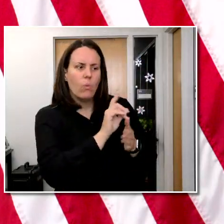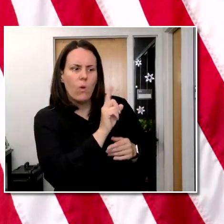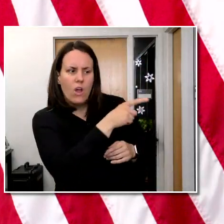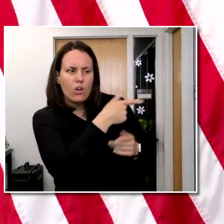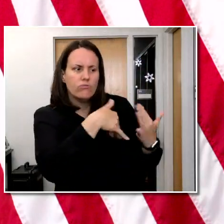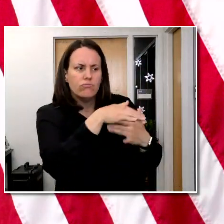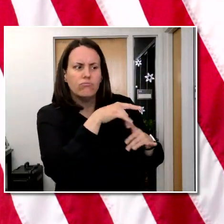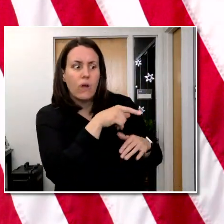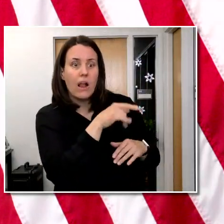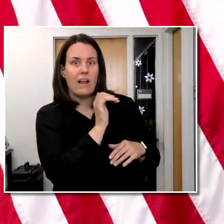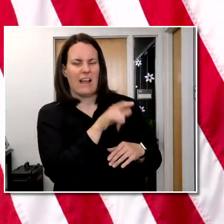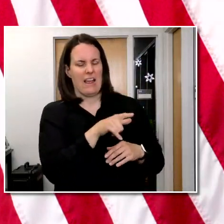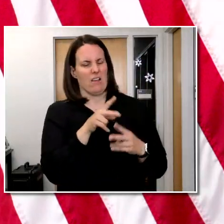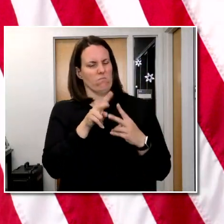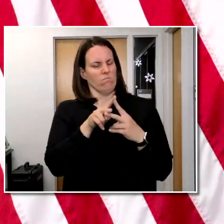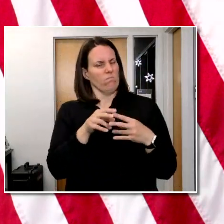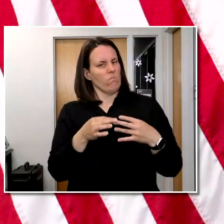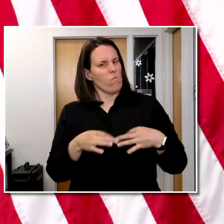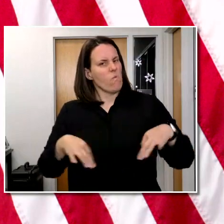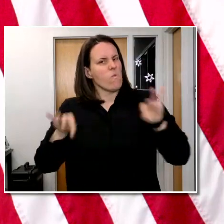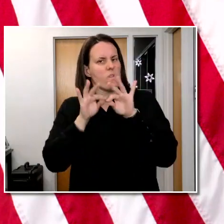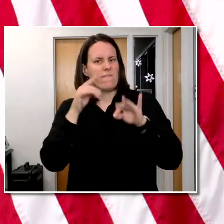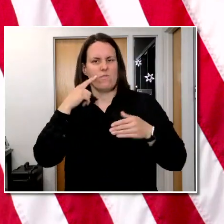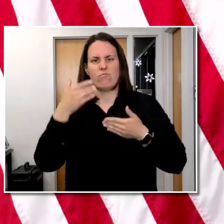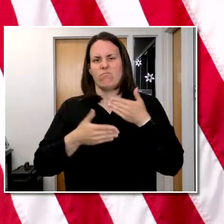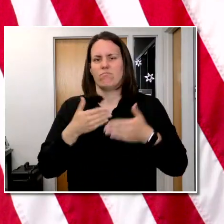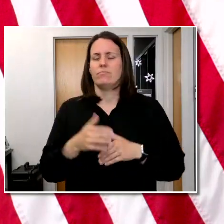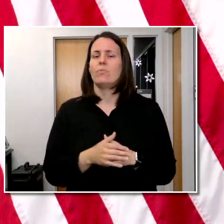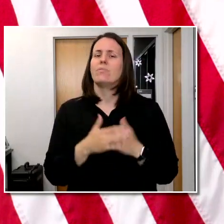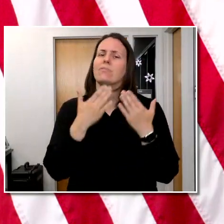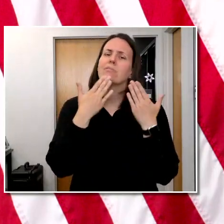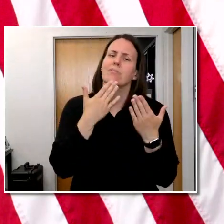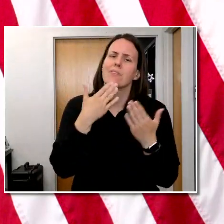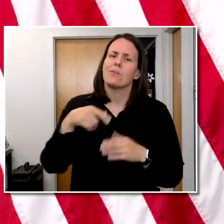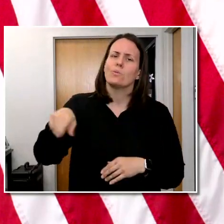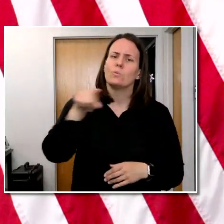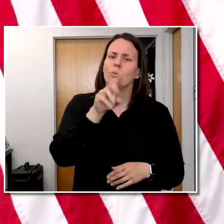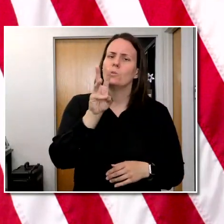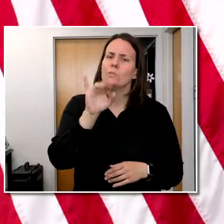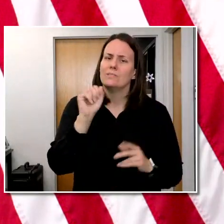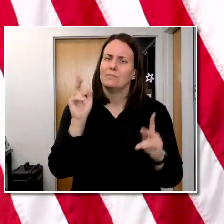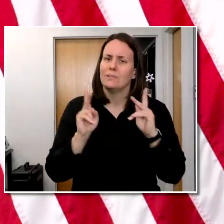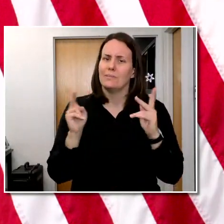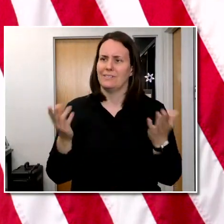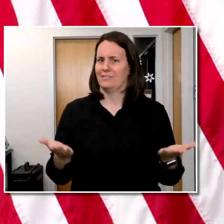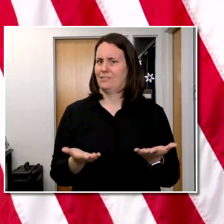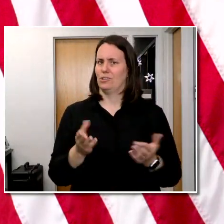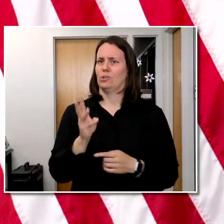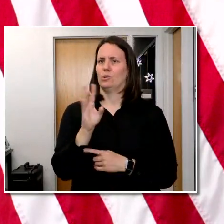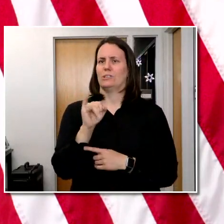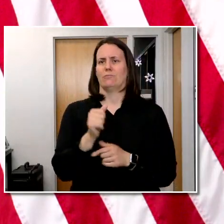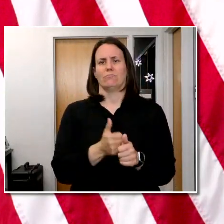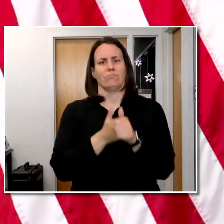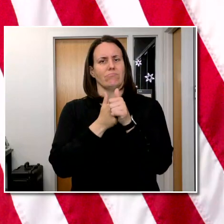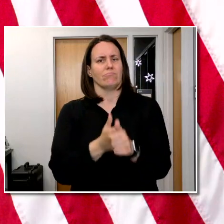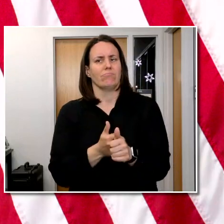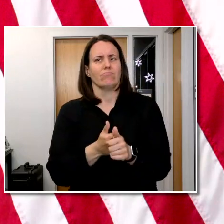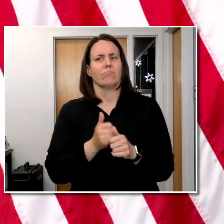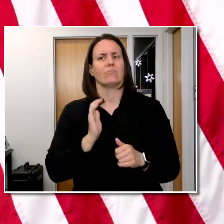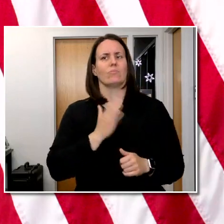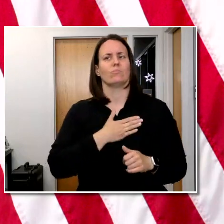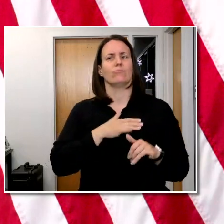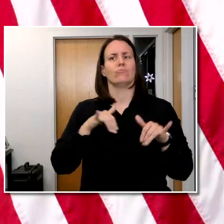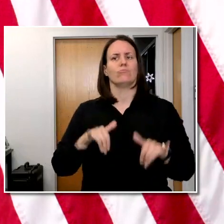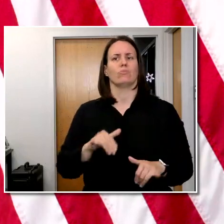But tracking is not enough to beat this virus. We also need to make sure that our healthcare system is well equipped to care for patients and that